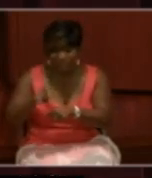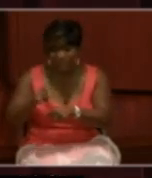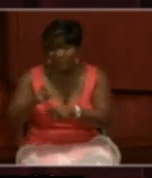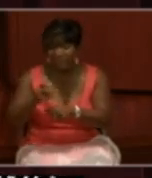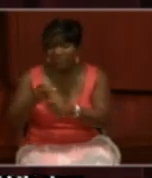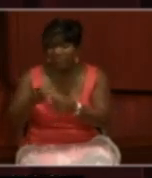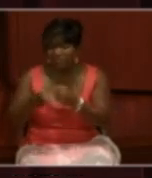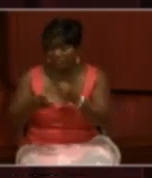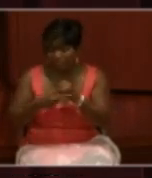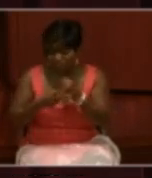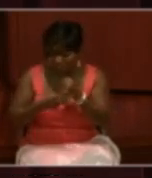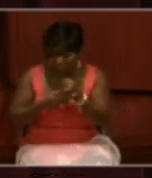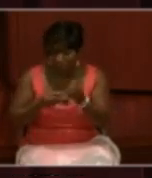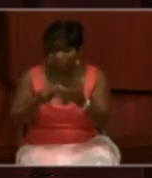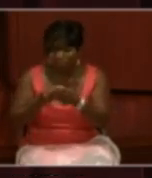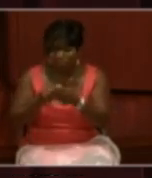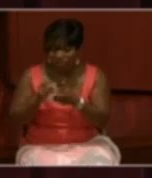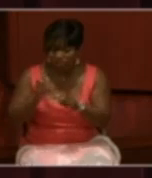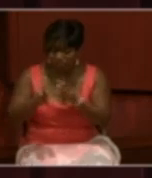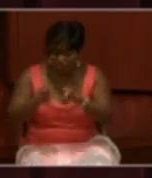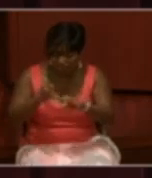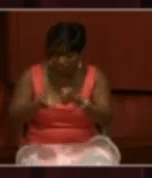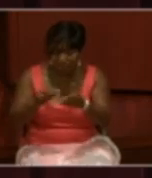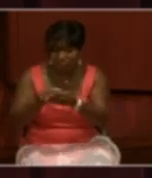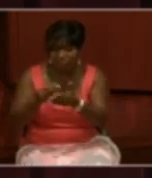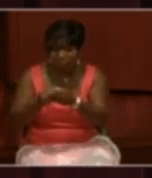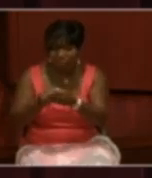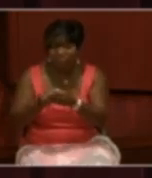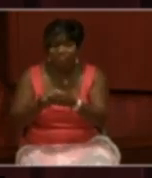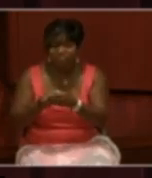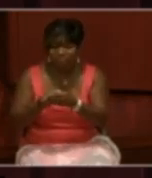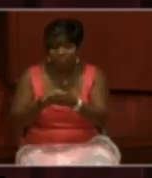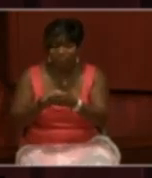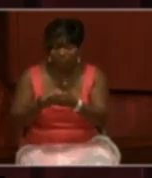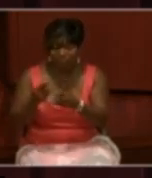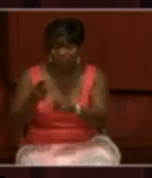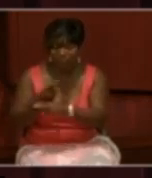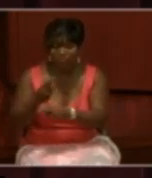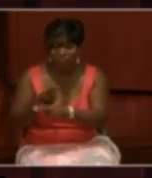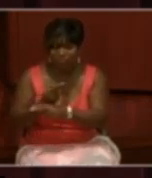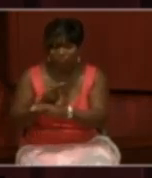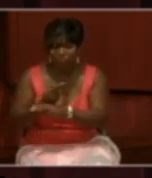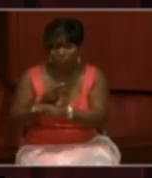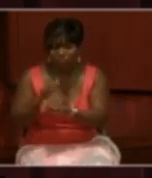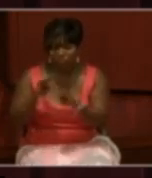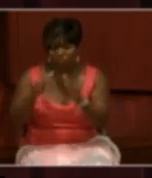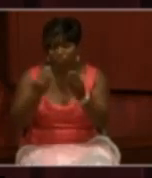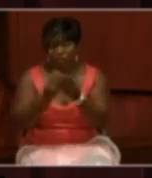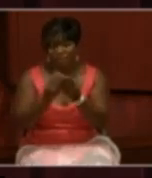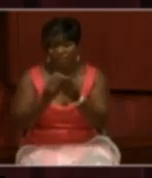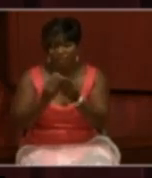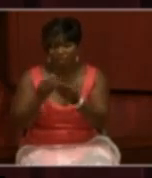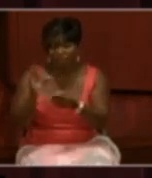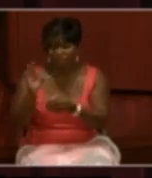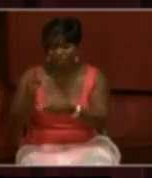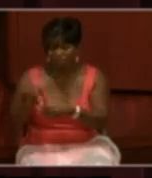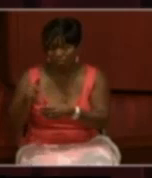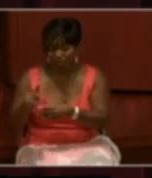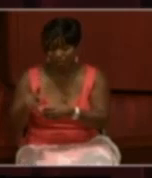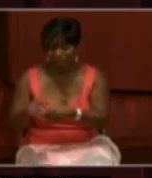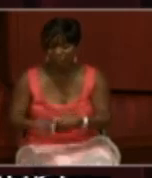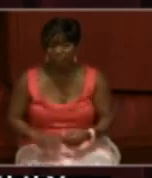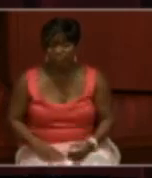or make a deposit, you know, oftentimes they would use one of the branches of the Freedman's Bank to do so.